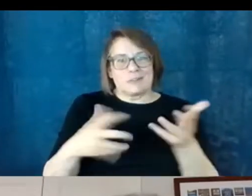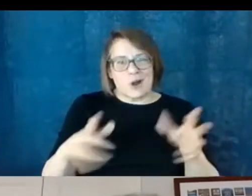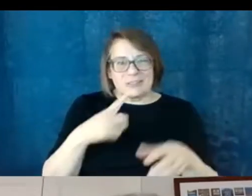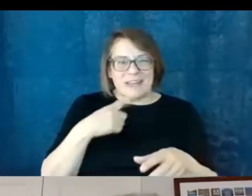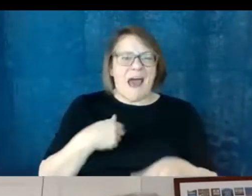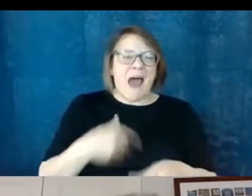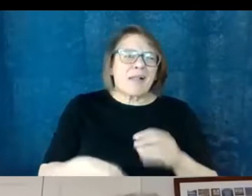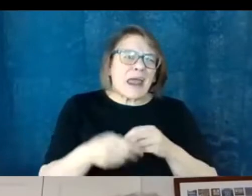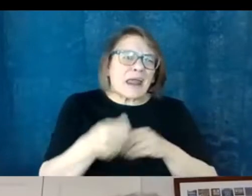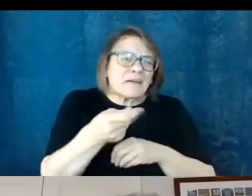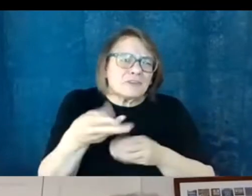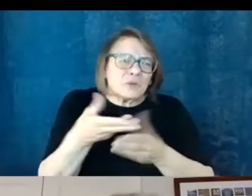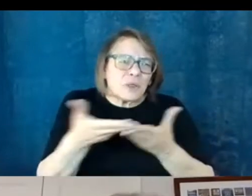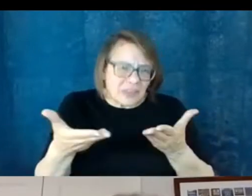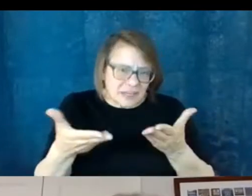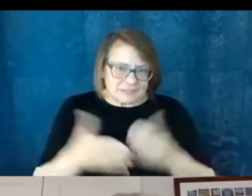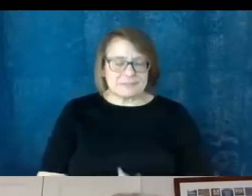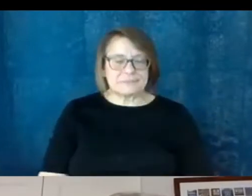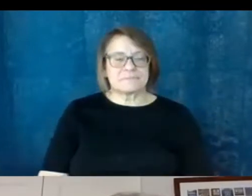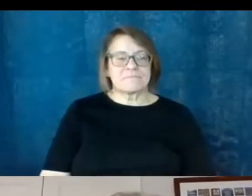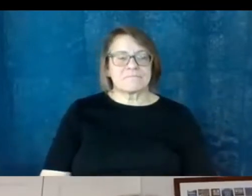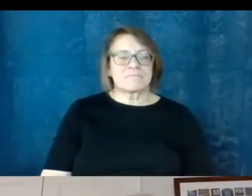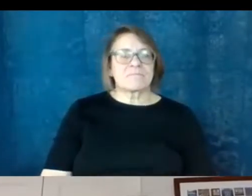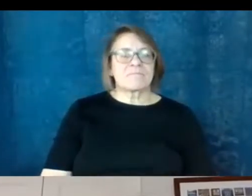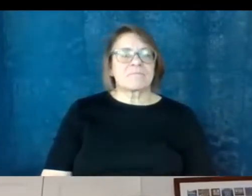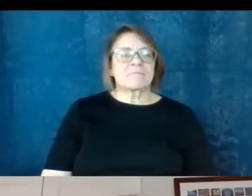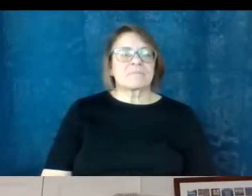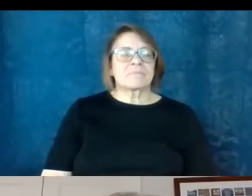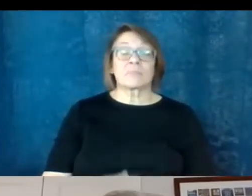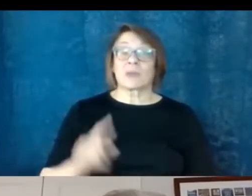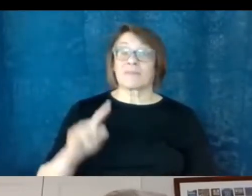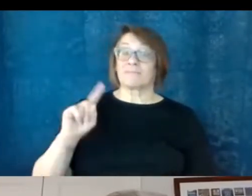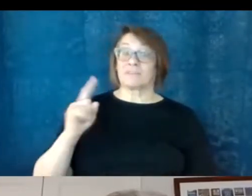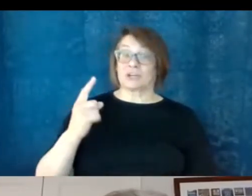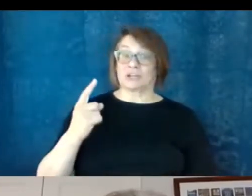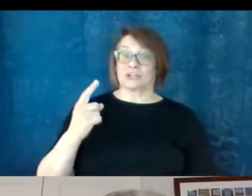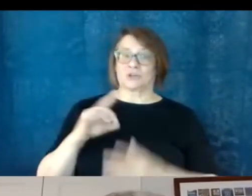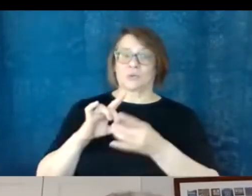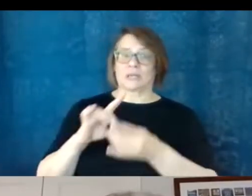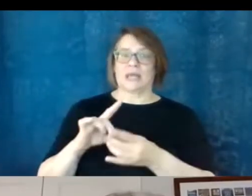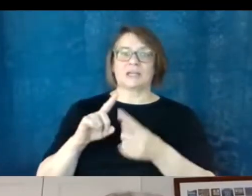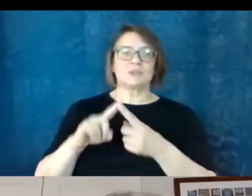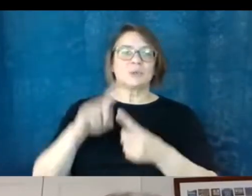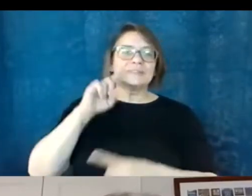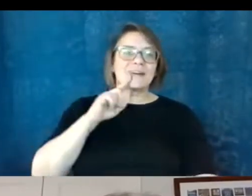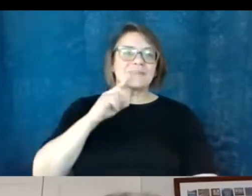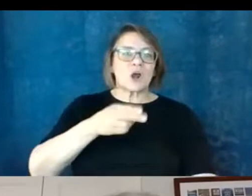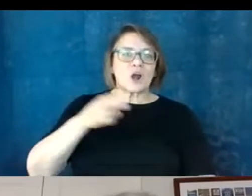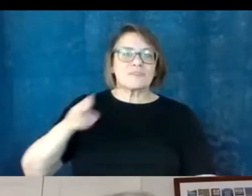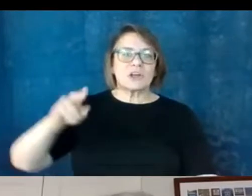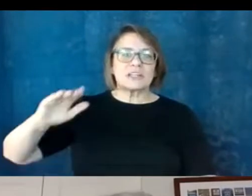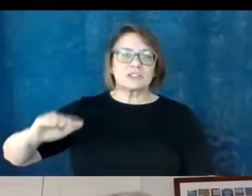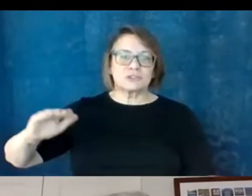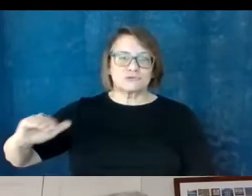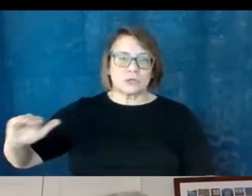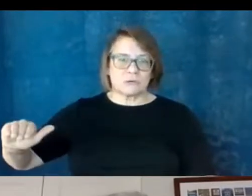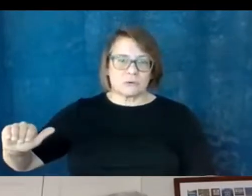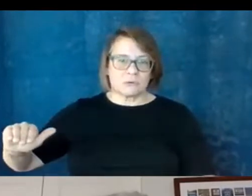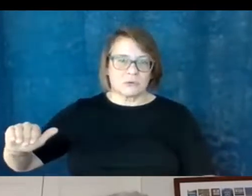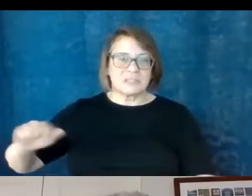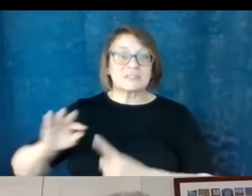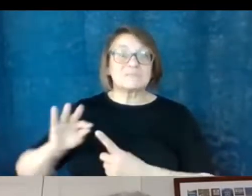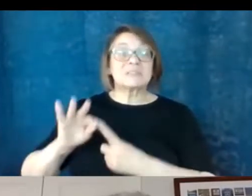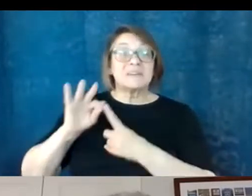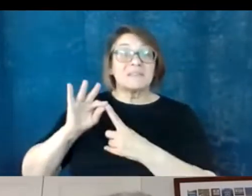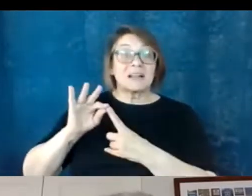few things in addition that I thought of. One is with regard to deaf and hard of hearing children, particularly those